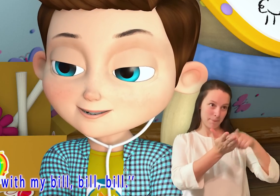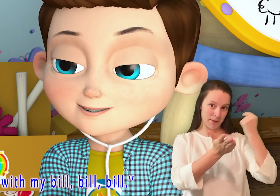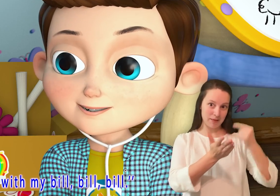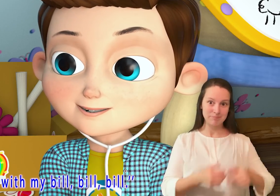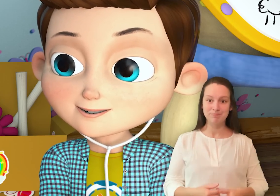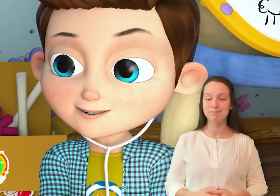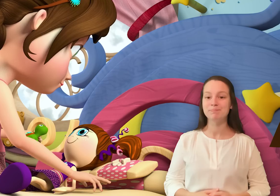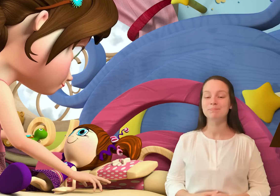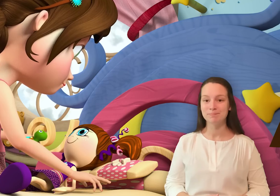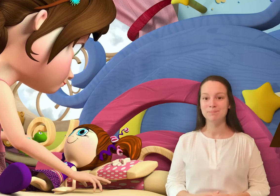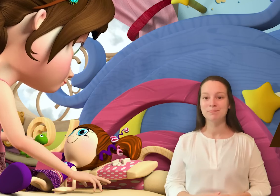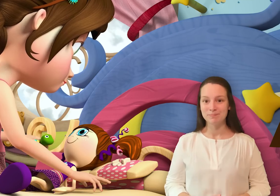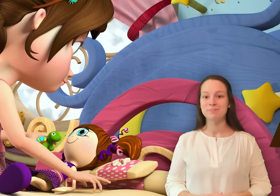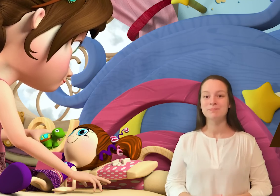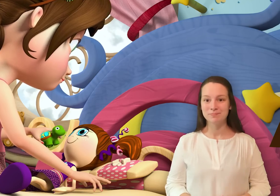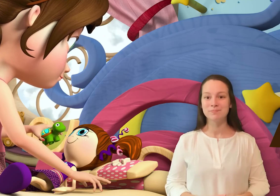bill bill